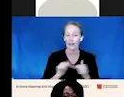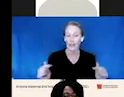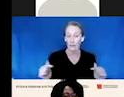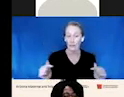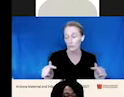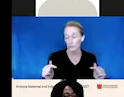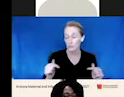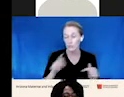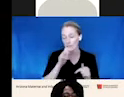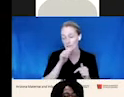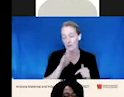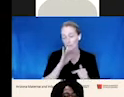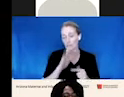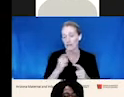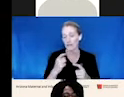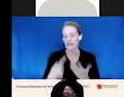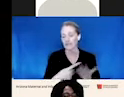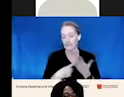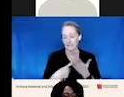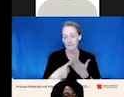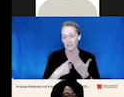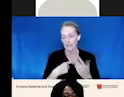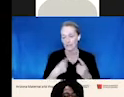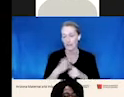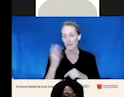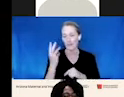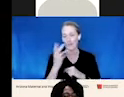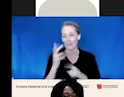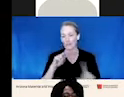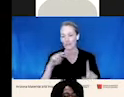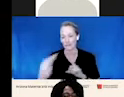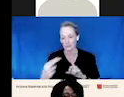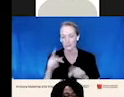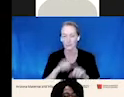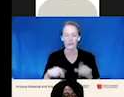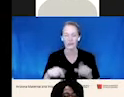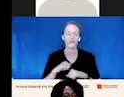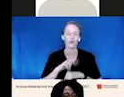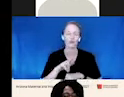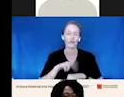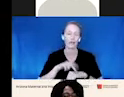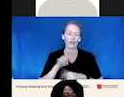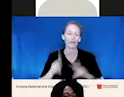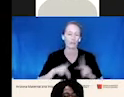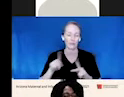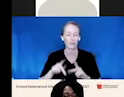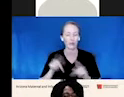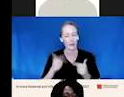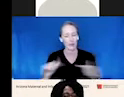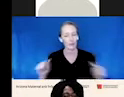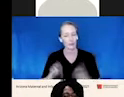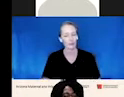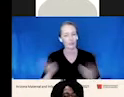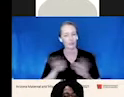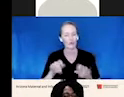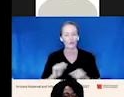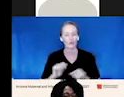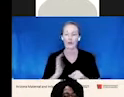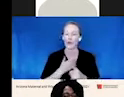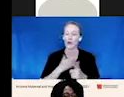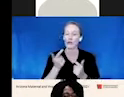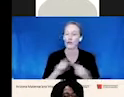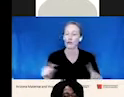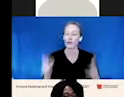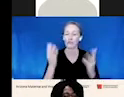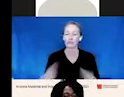from a Western standpoint, but for Native people, they're very closely linked. Our languages were nearly wiped out because of colonization and boarding schools, so